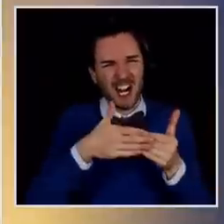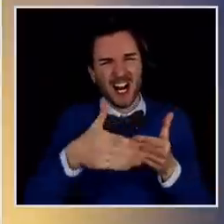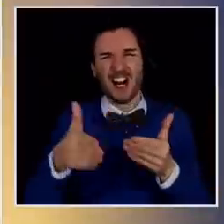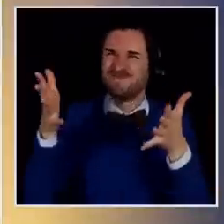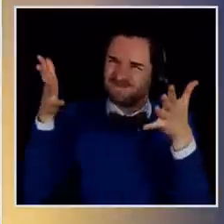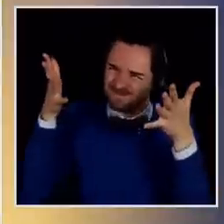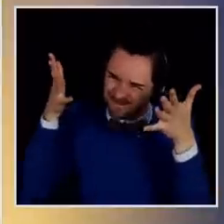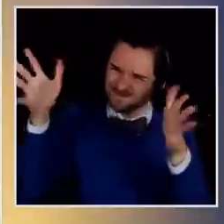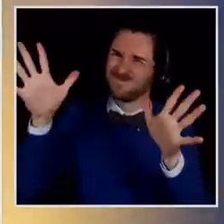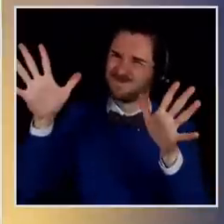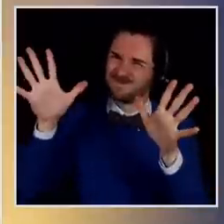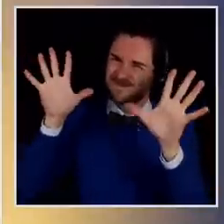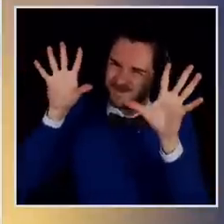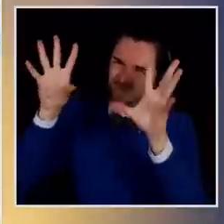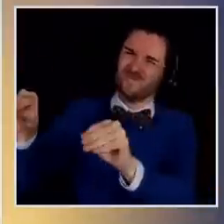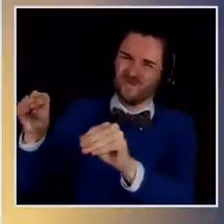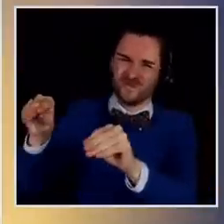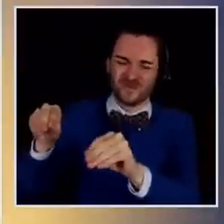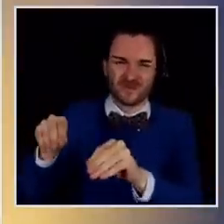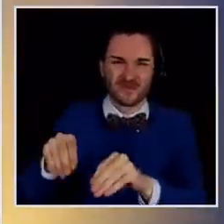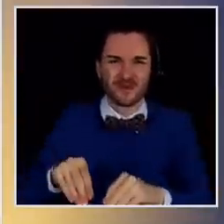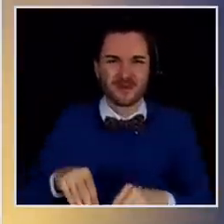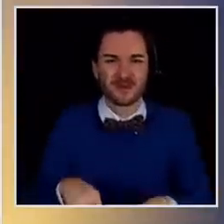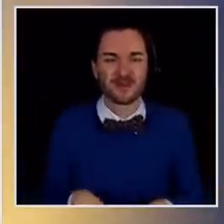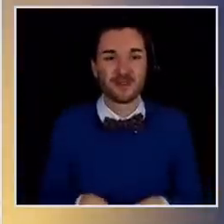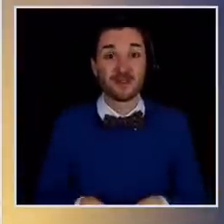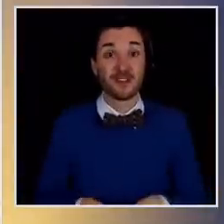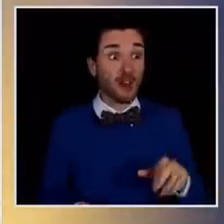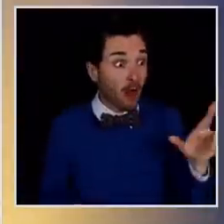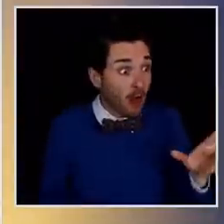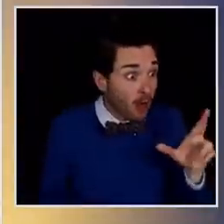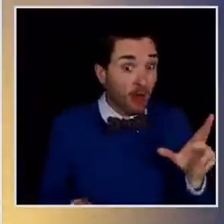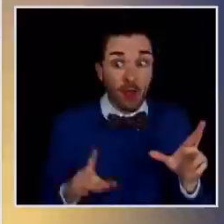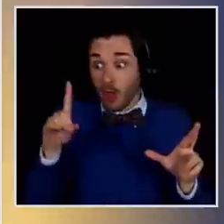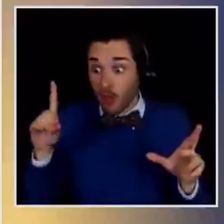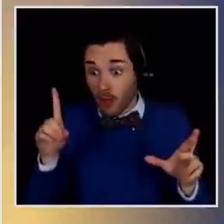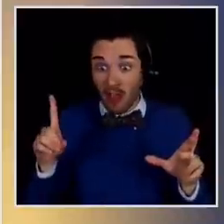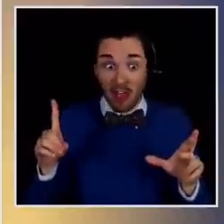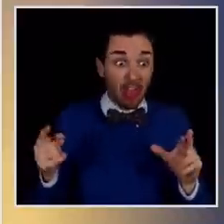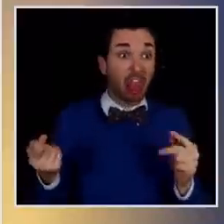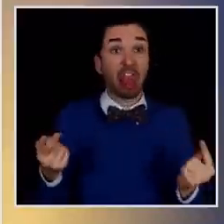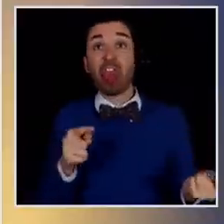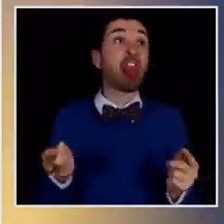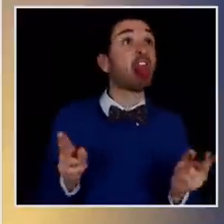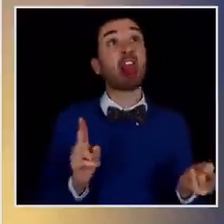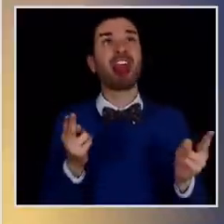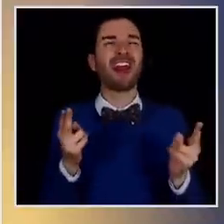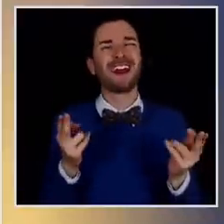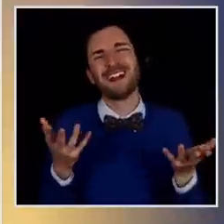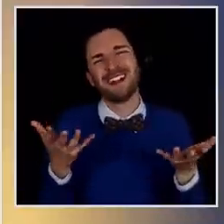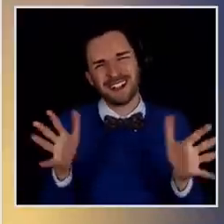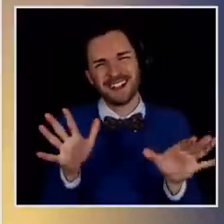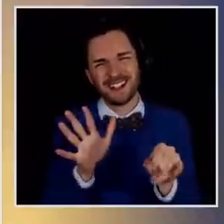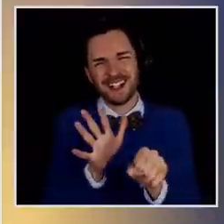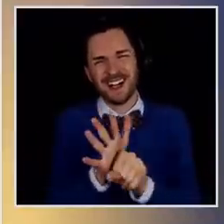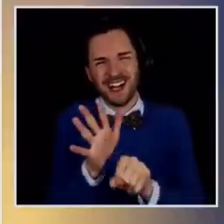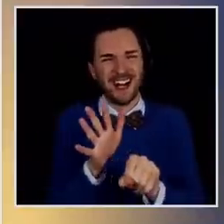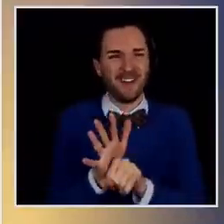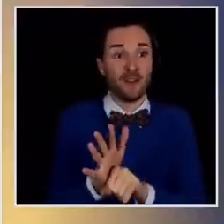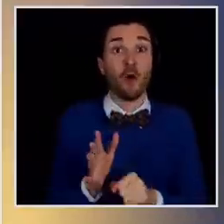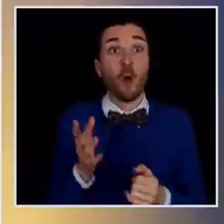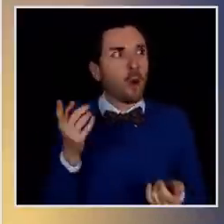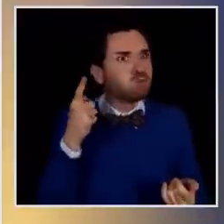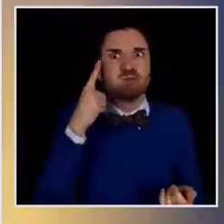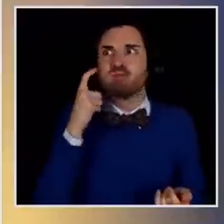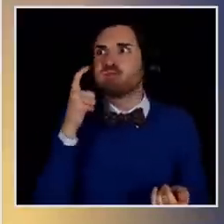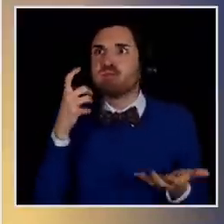The refusal of Democrats and Republicans to cooperate with one another, it's not some mysterious force beyond our